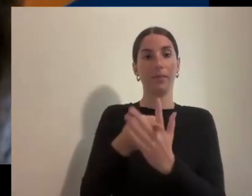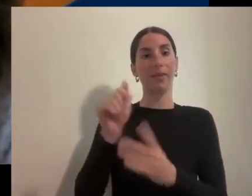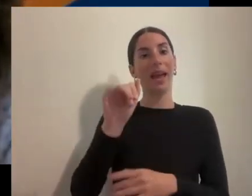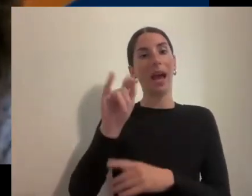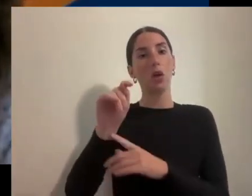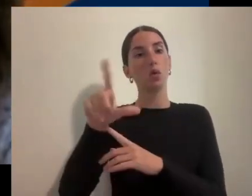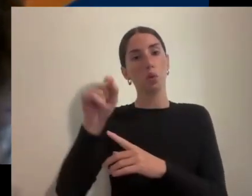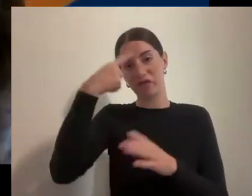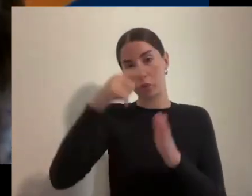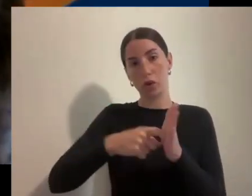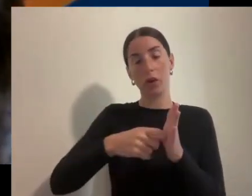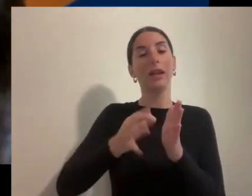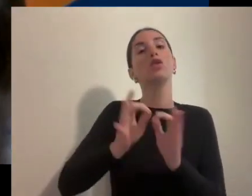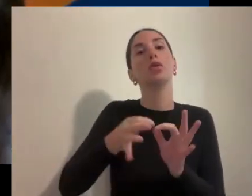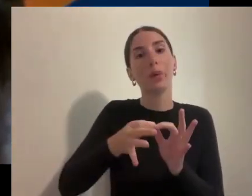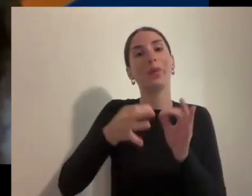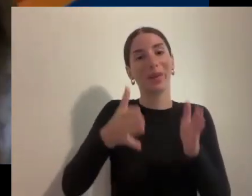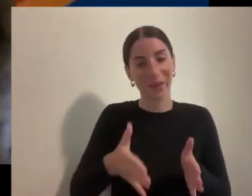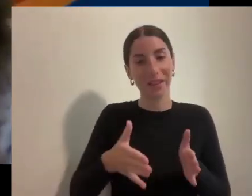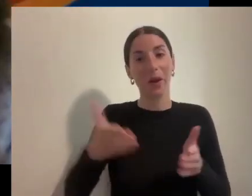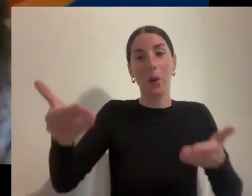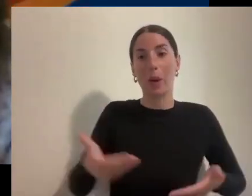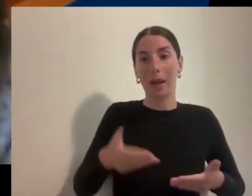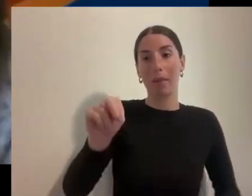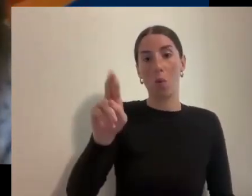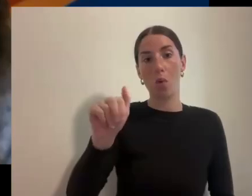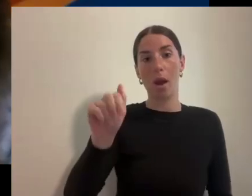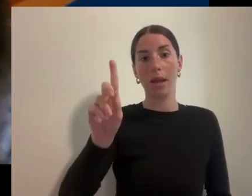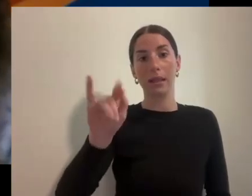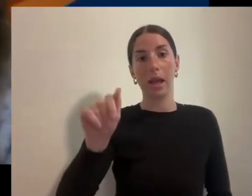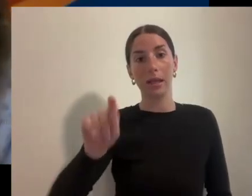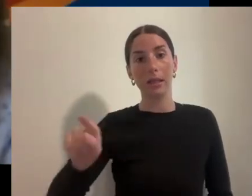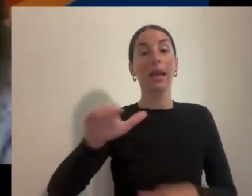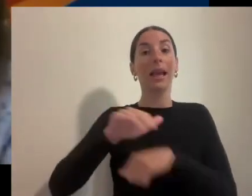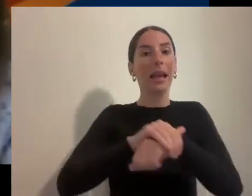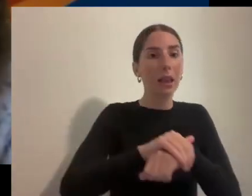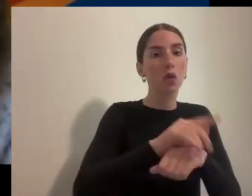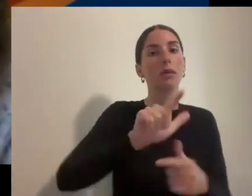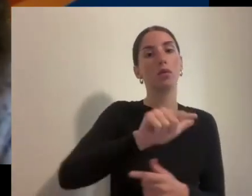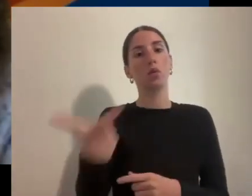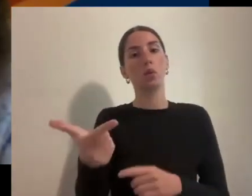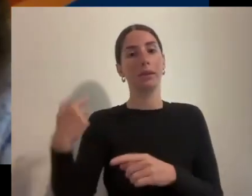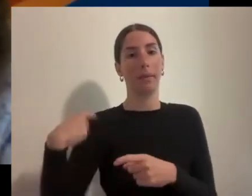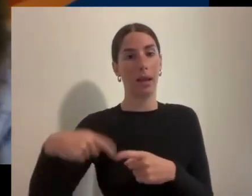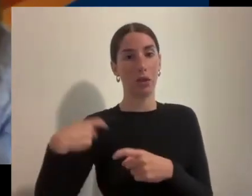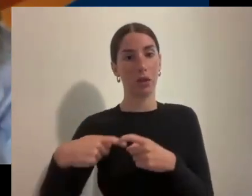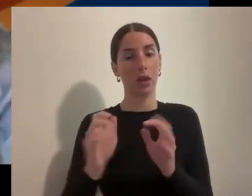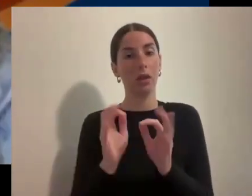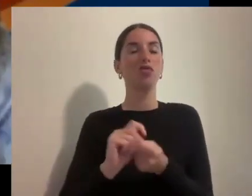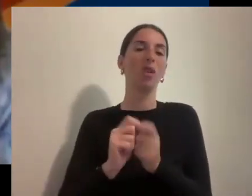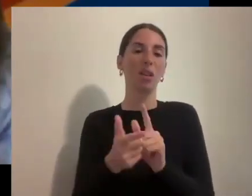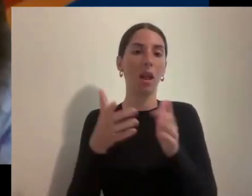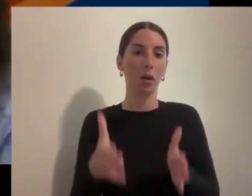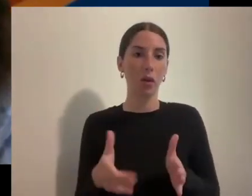We are welcoming Nora Díaz as an English-Spanish translator, conference interpreter, and chair of the